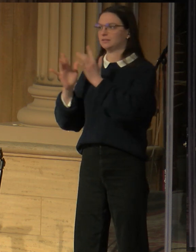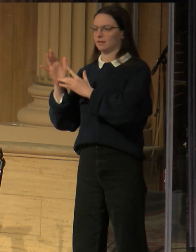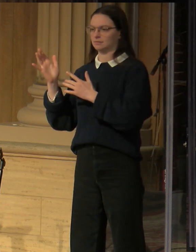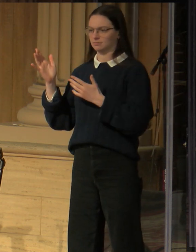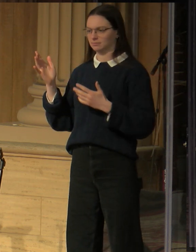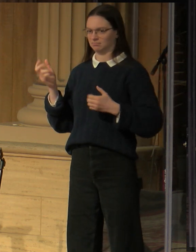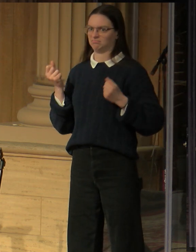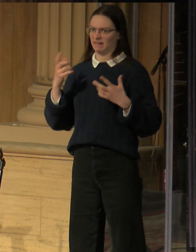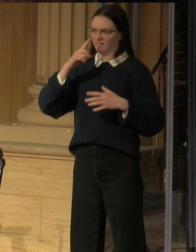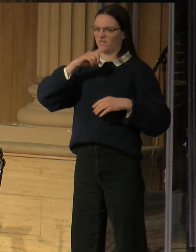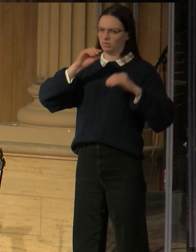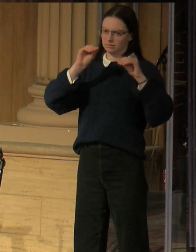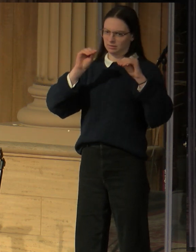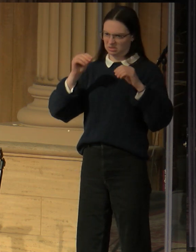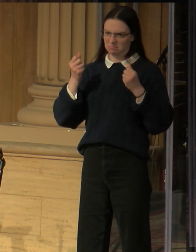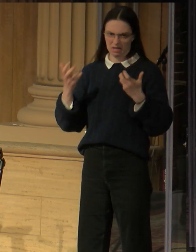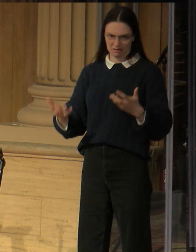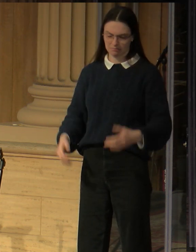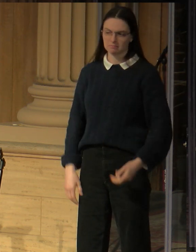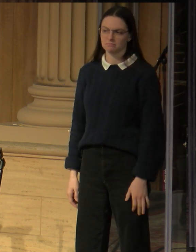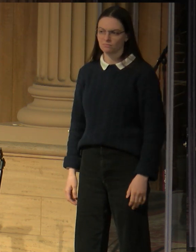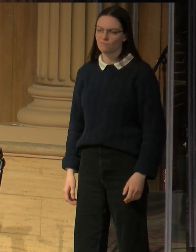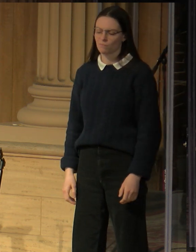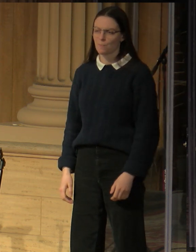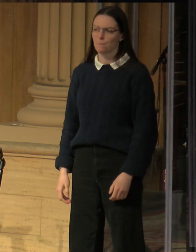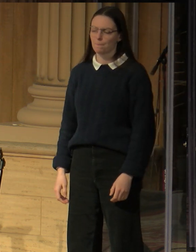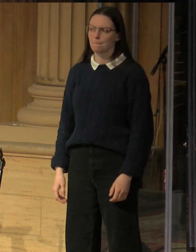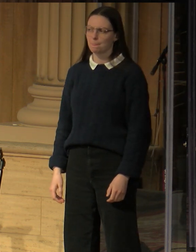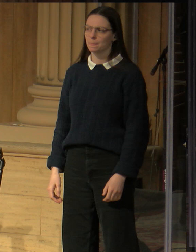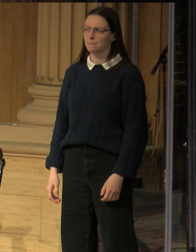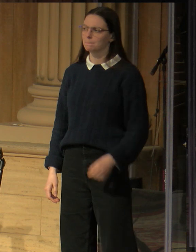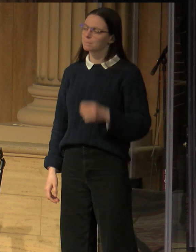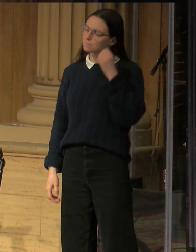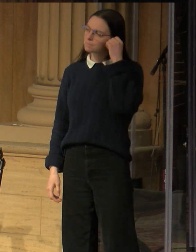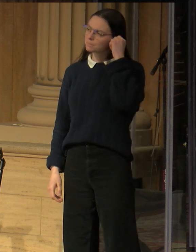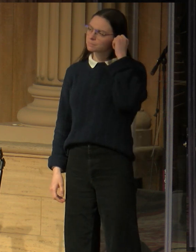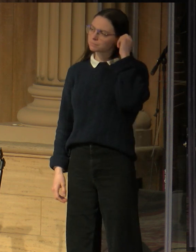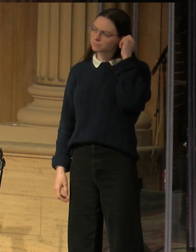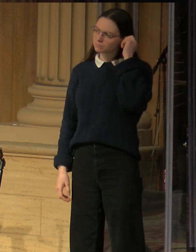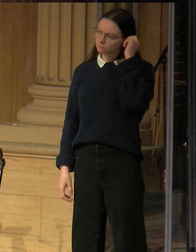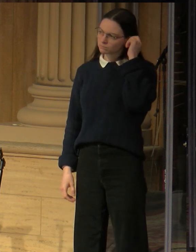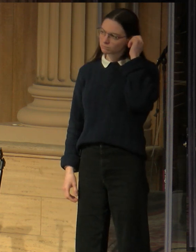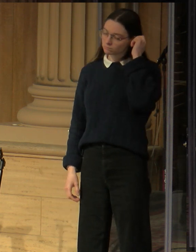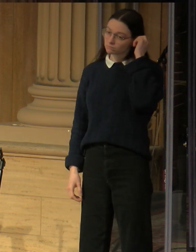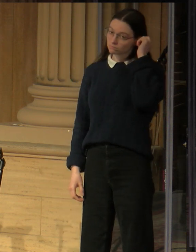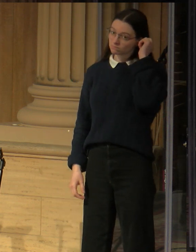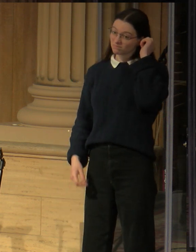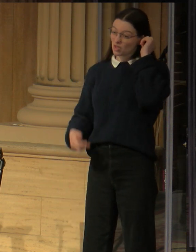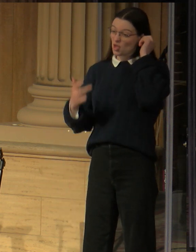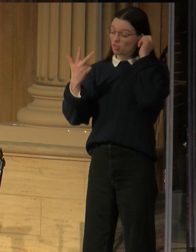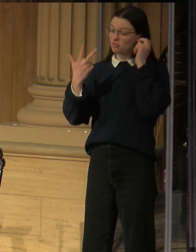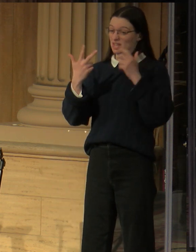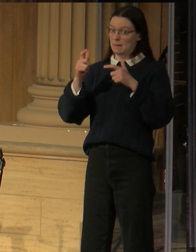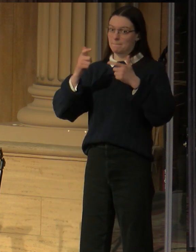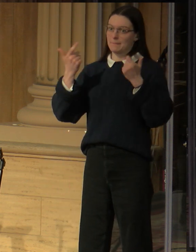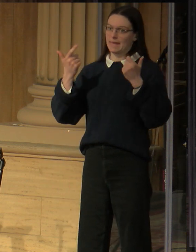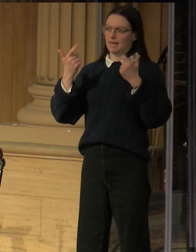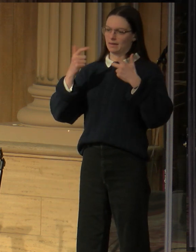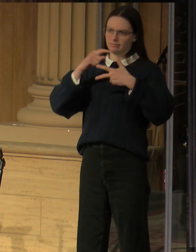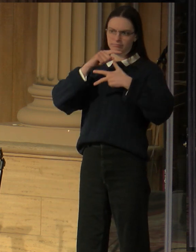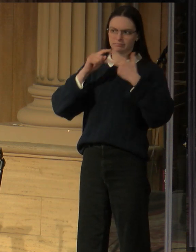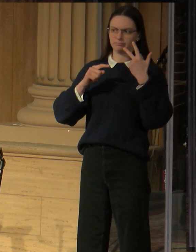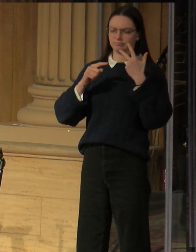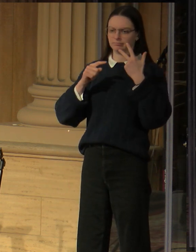bread. There are different ways that this leaven of the Pharisees and Sadducees can manifest itself. And so 3 big categories of